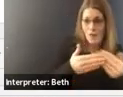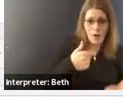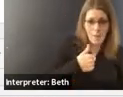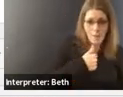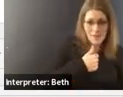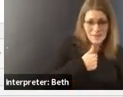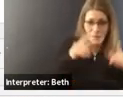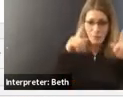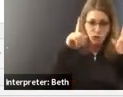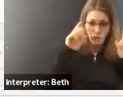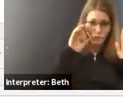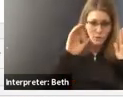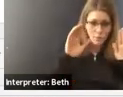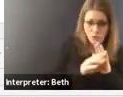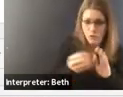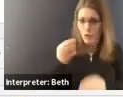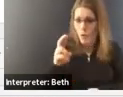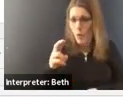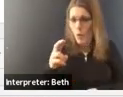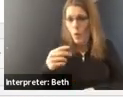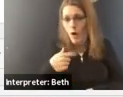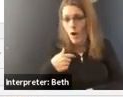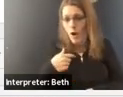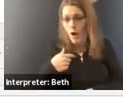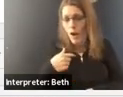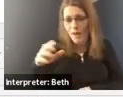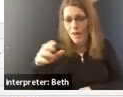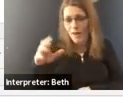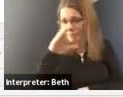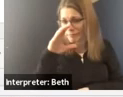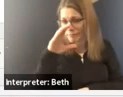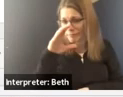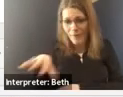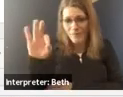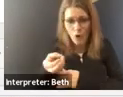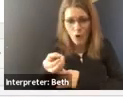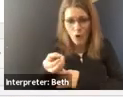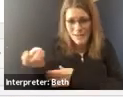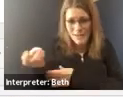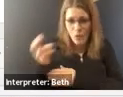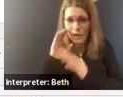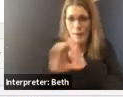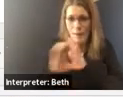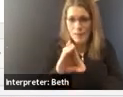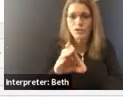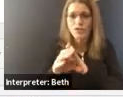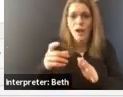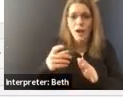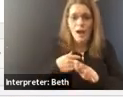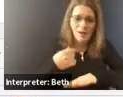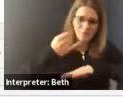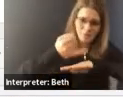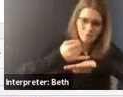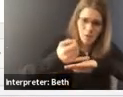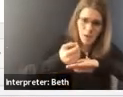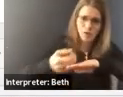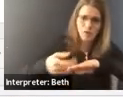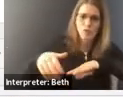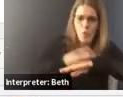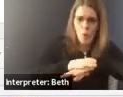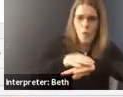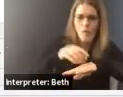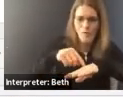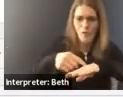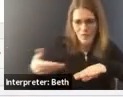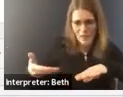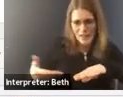I grabbed a resource image, I did a lot of drawing over things. And I'm a huge believer